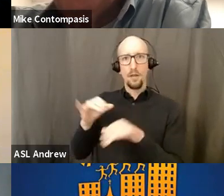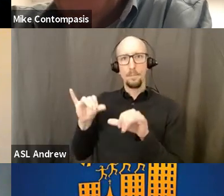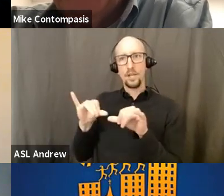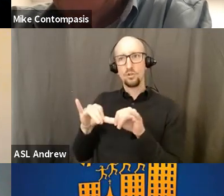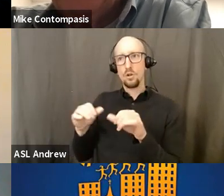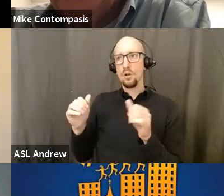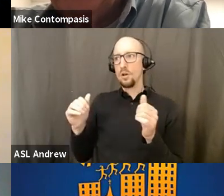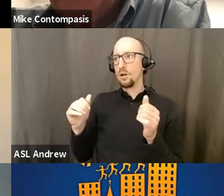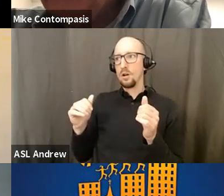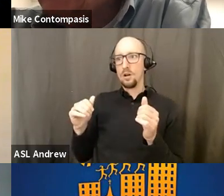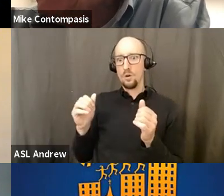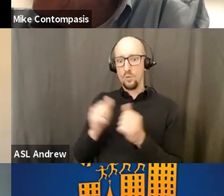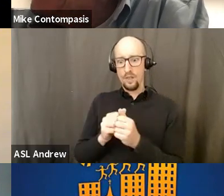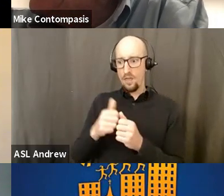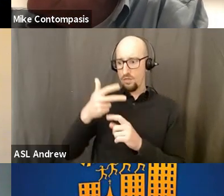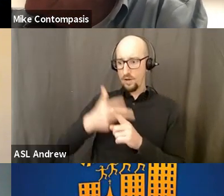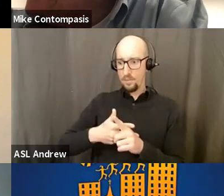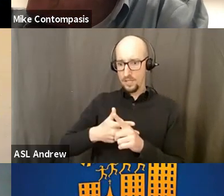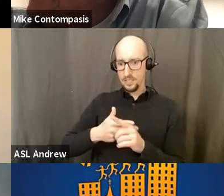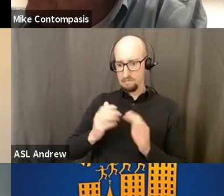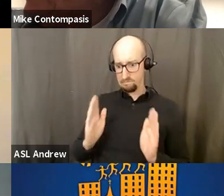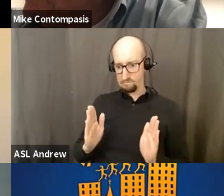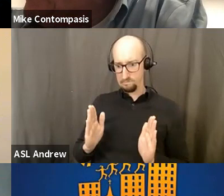with 3 months of